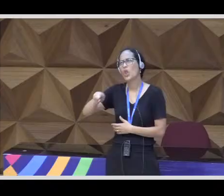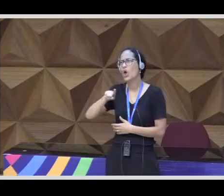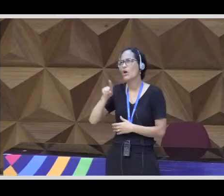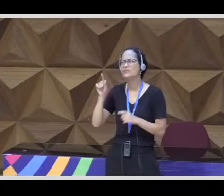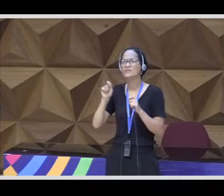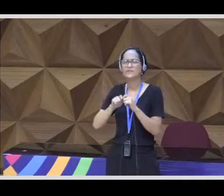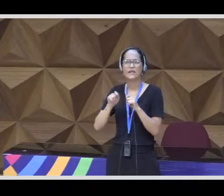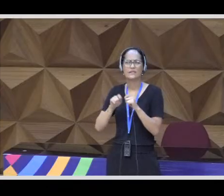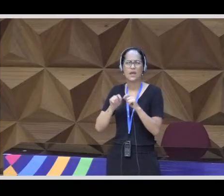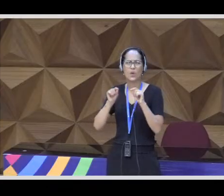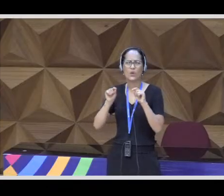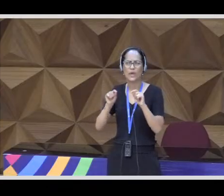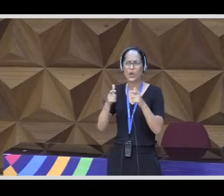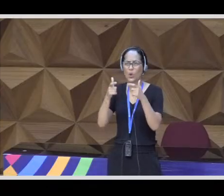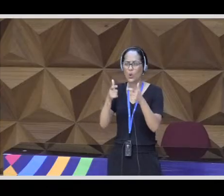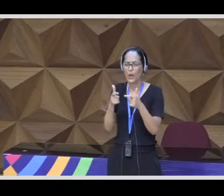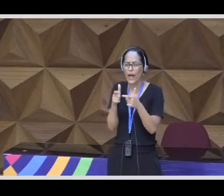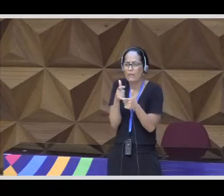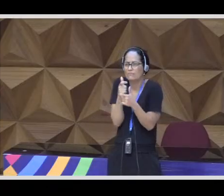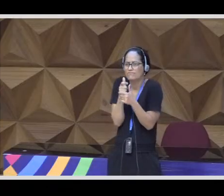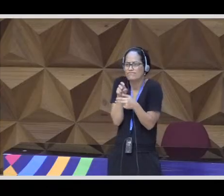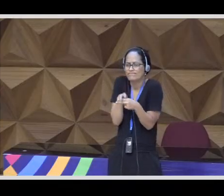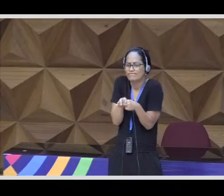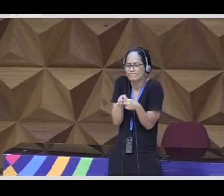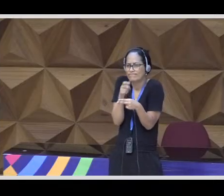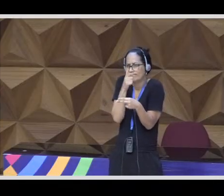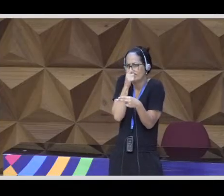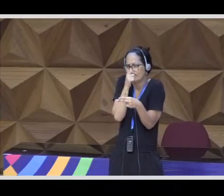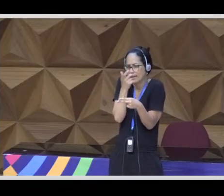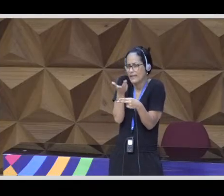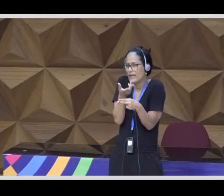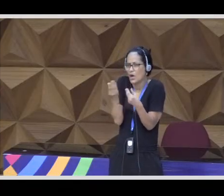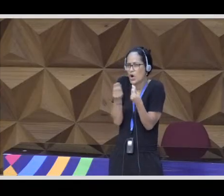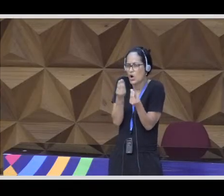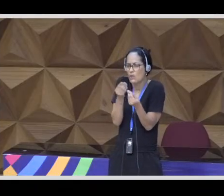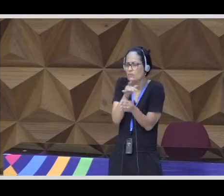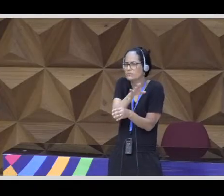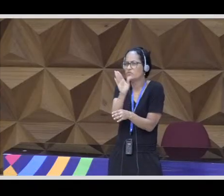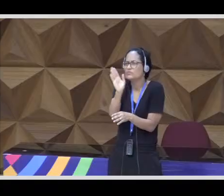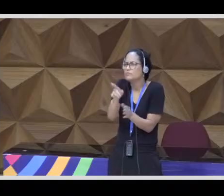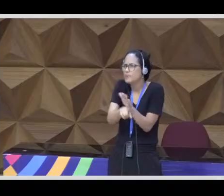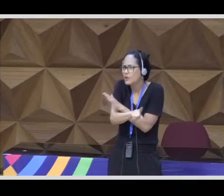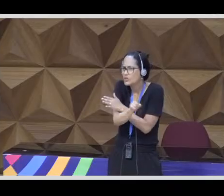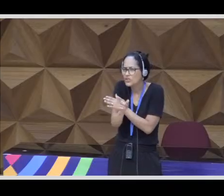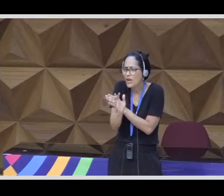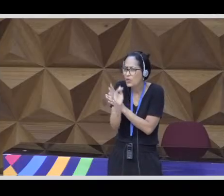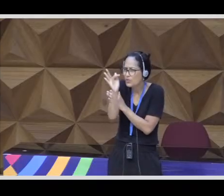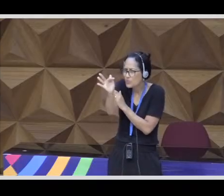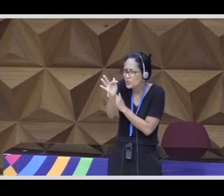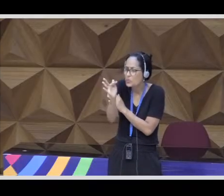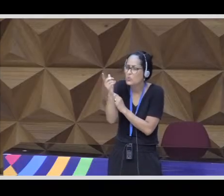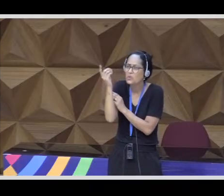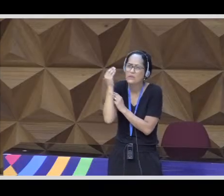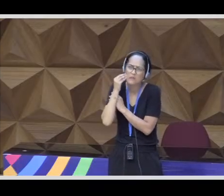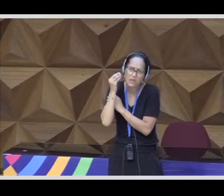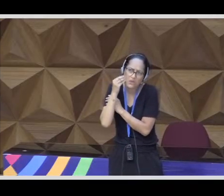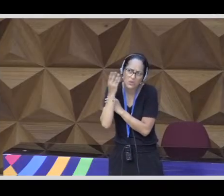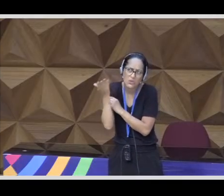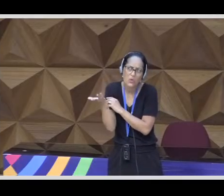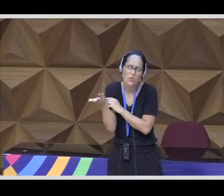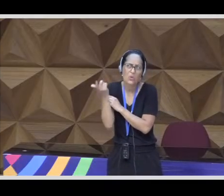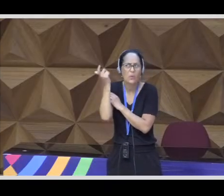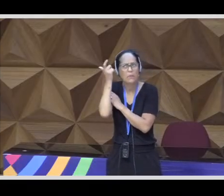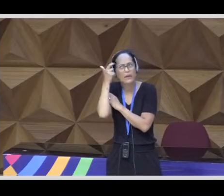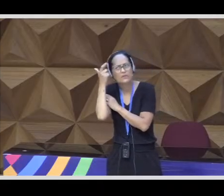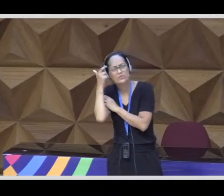example. Have you tried, or like in the future work, considering maybe wear a